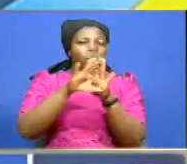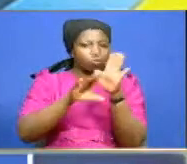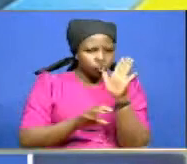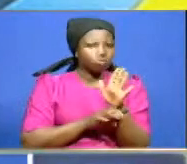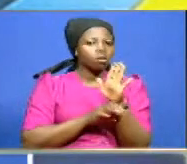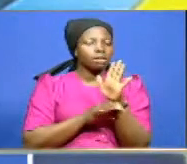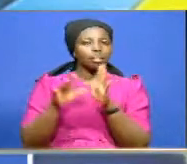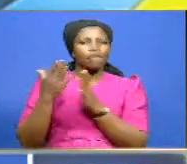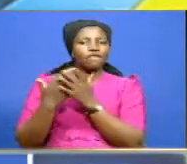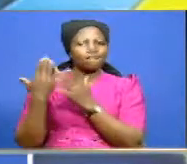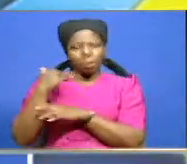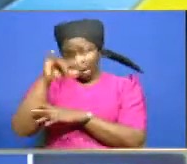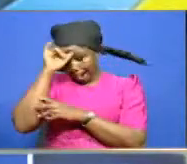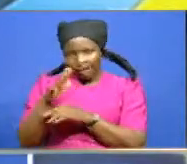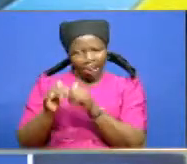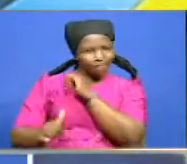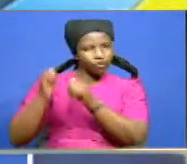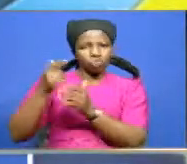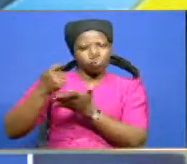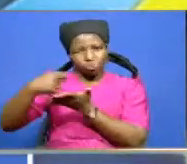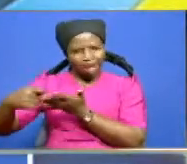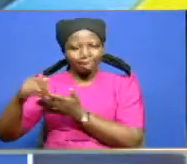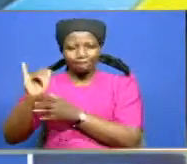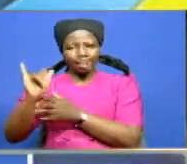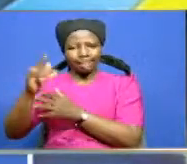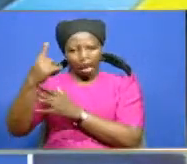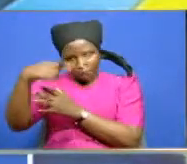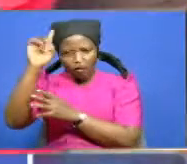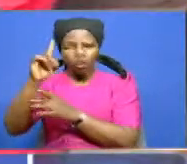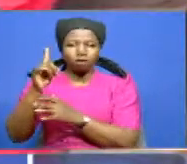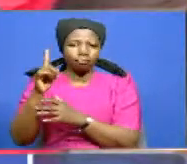warrant, disorienting operations in the county since October.